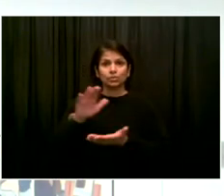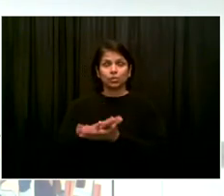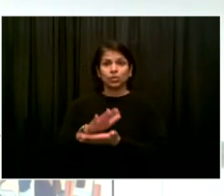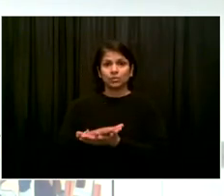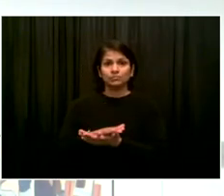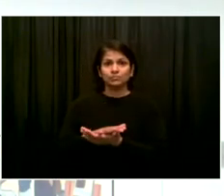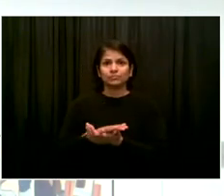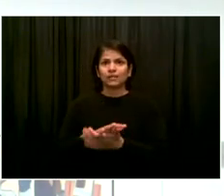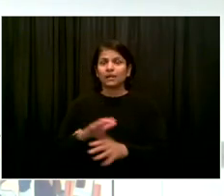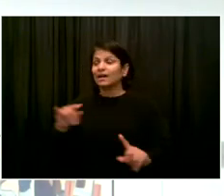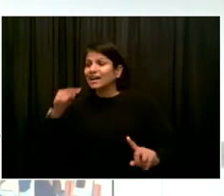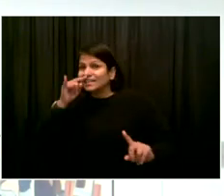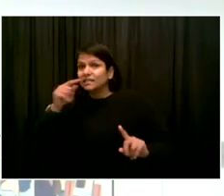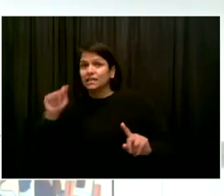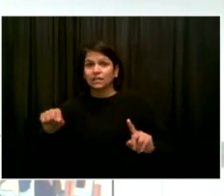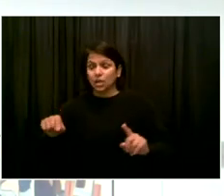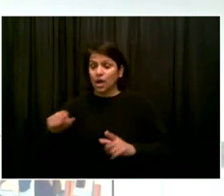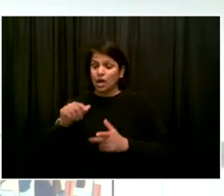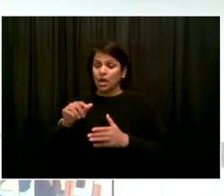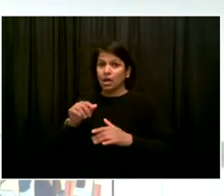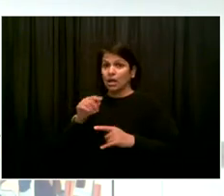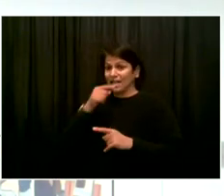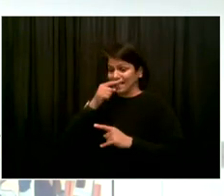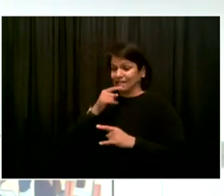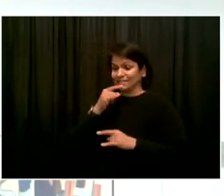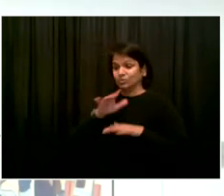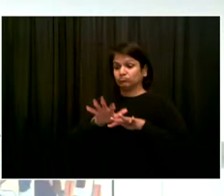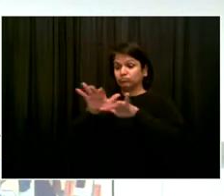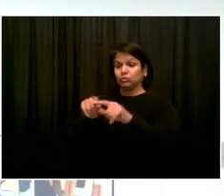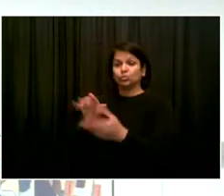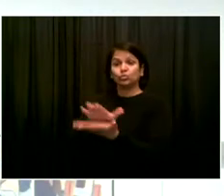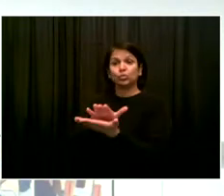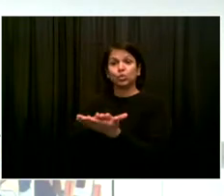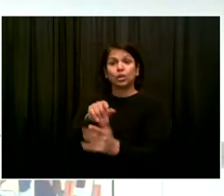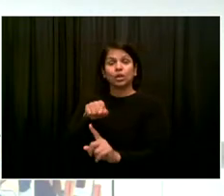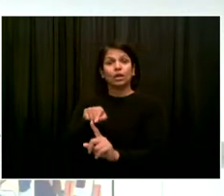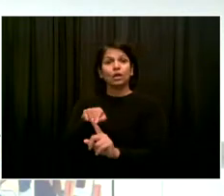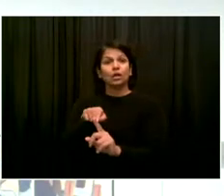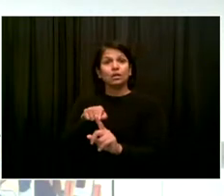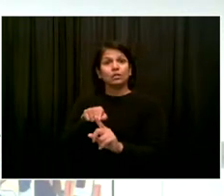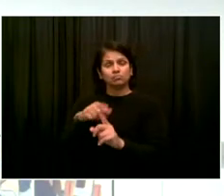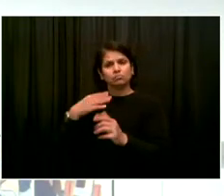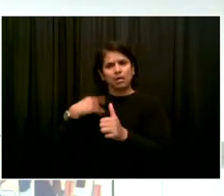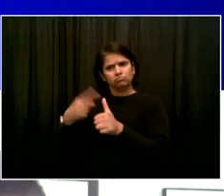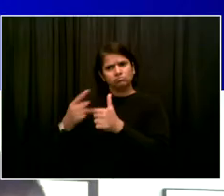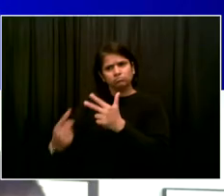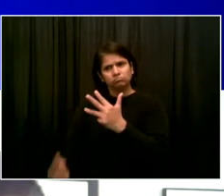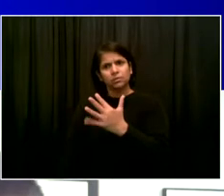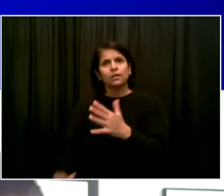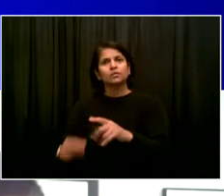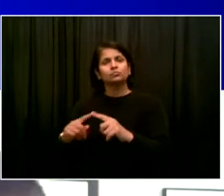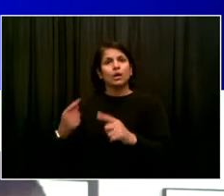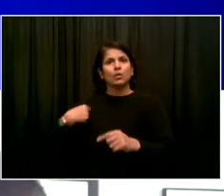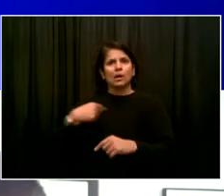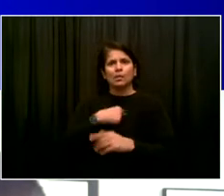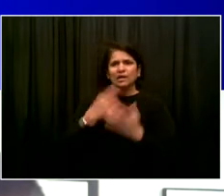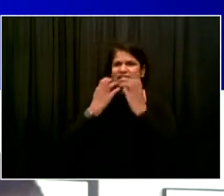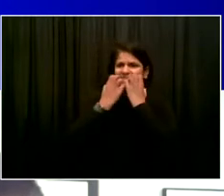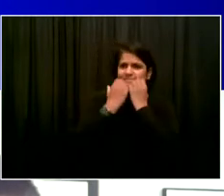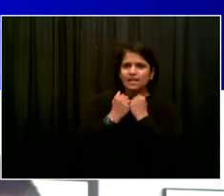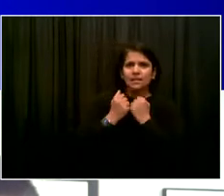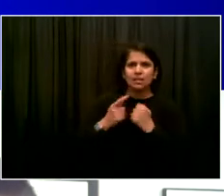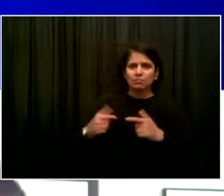their bodies. That's why we're so committed to keeping them safe and keeping them open. Thank you, sir. Thank you so much,